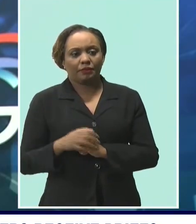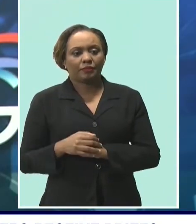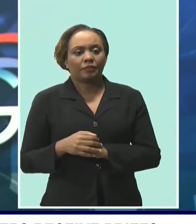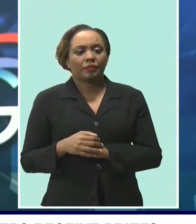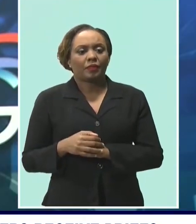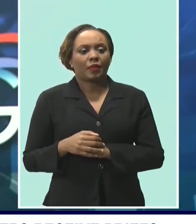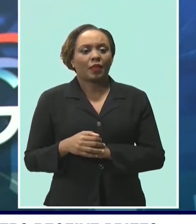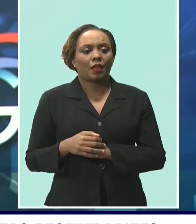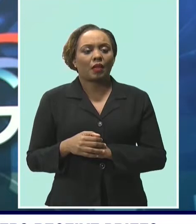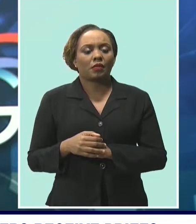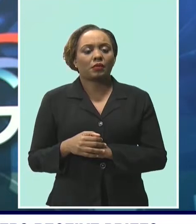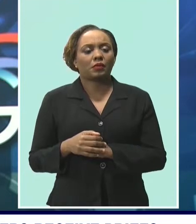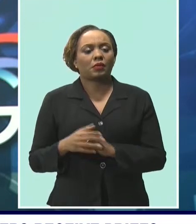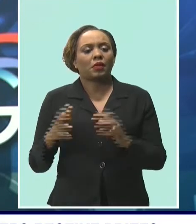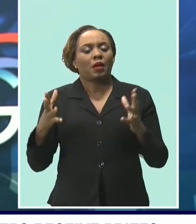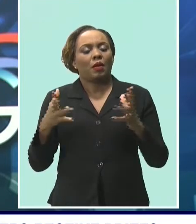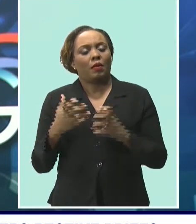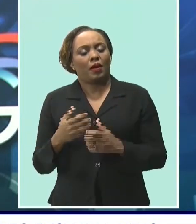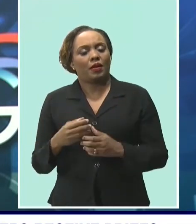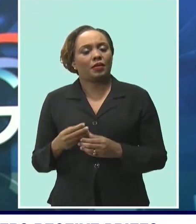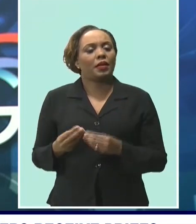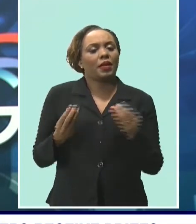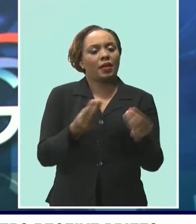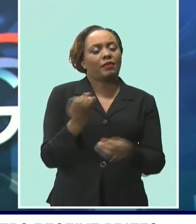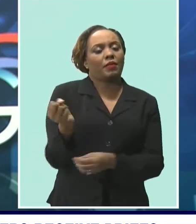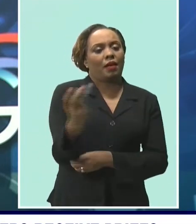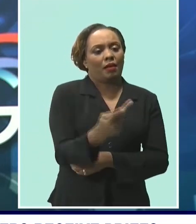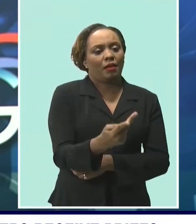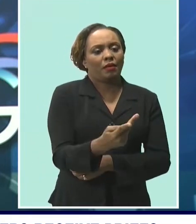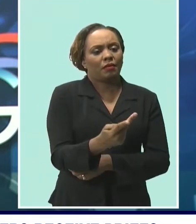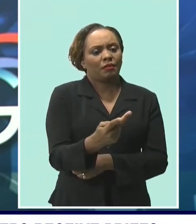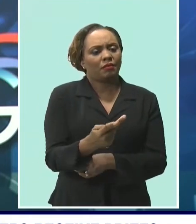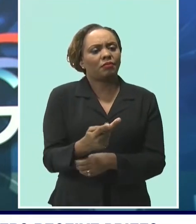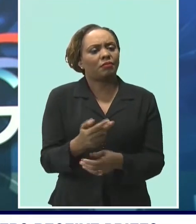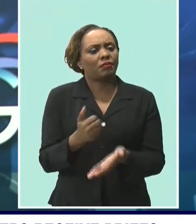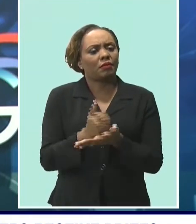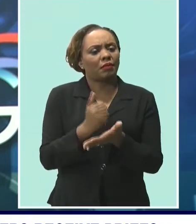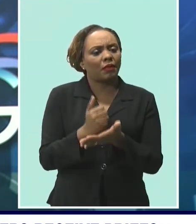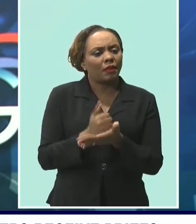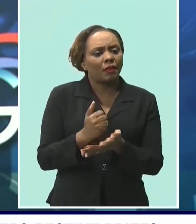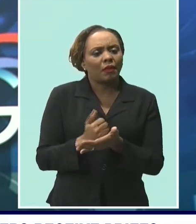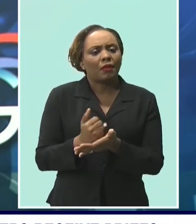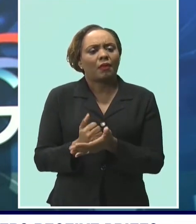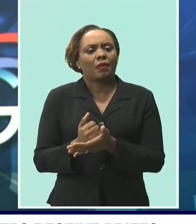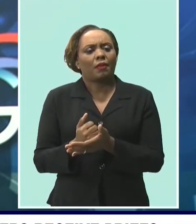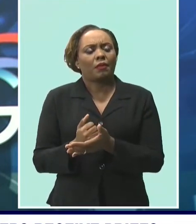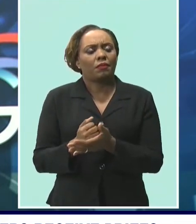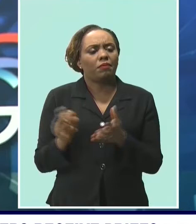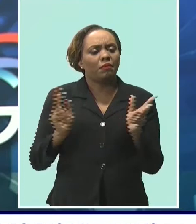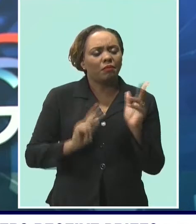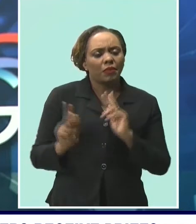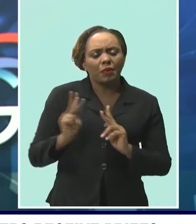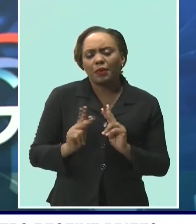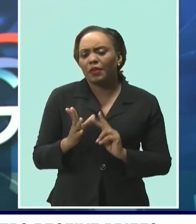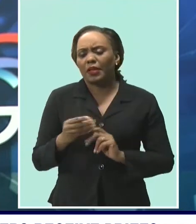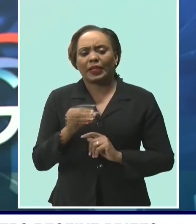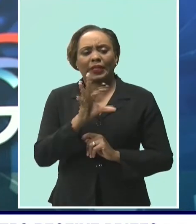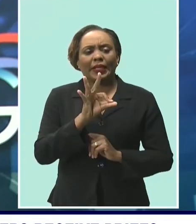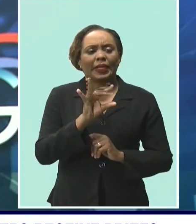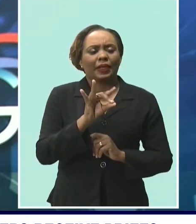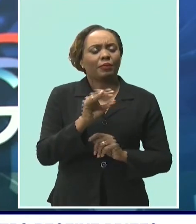Hinson says in addition to giving back to listeners, the competition has helped extend 98.1 The One's reach to the public.